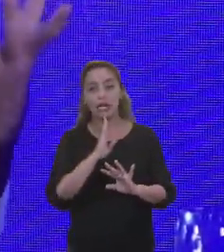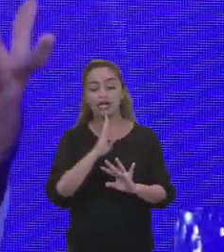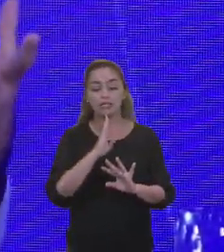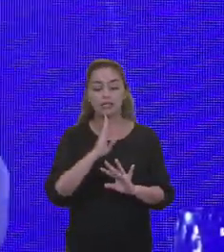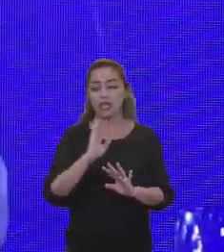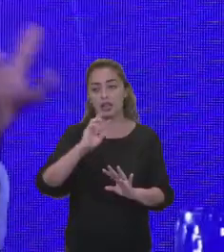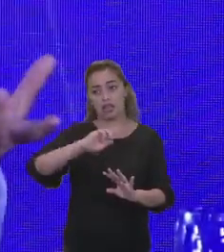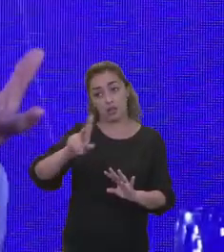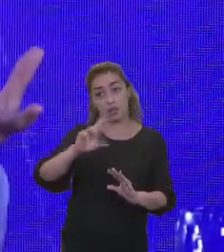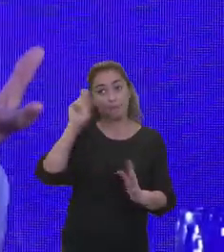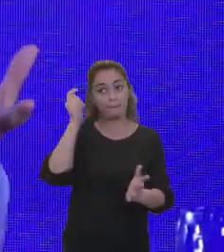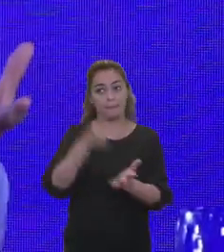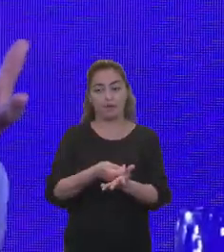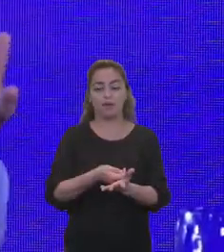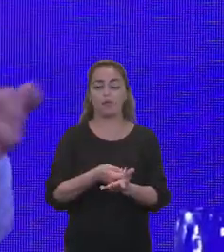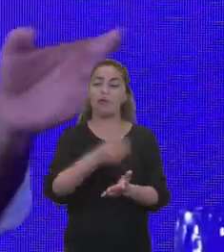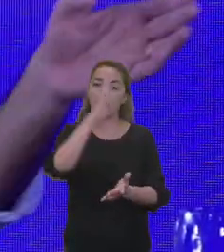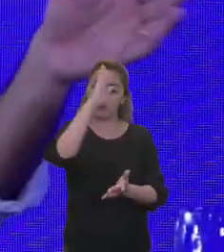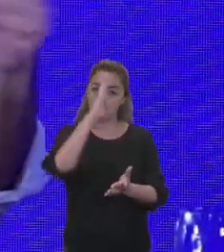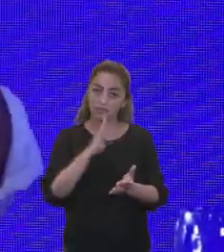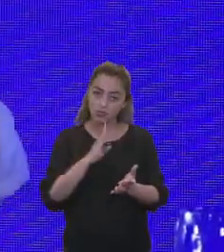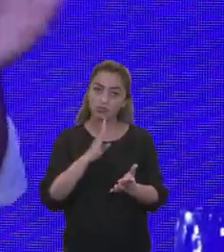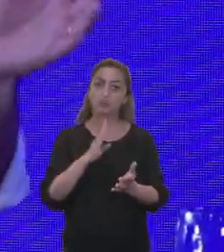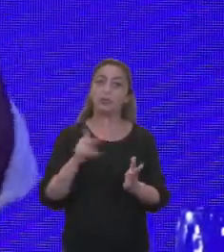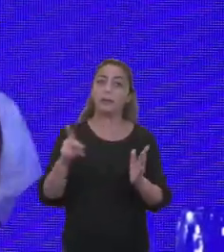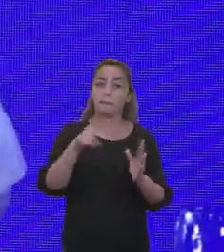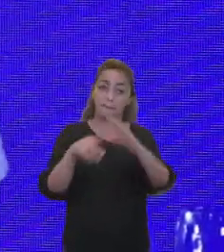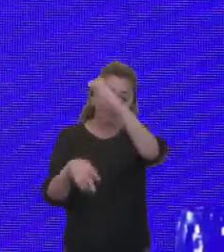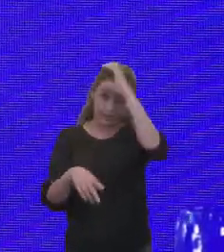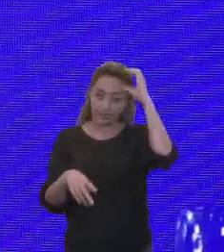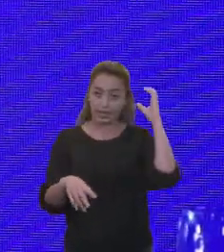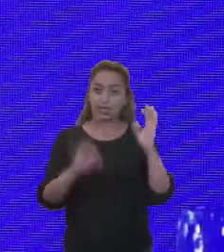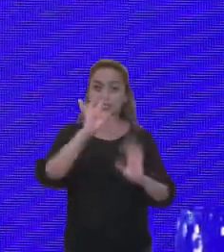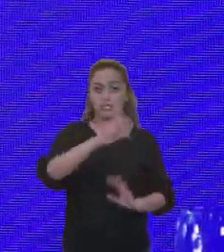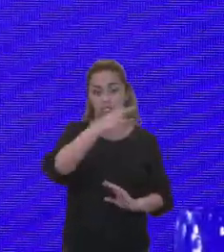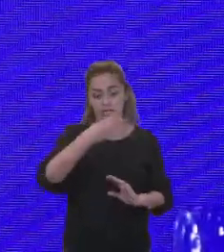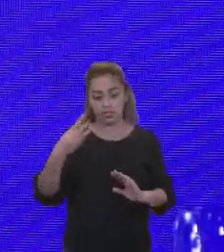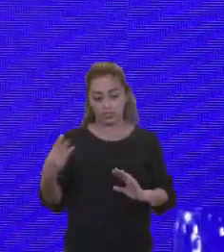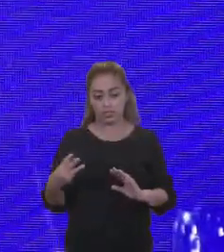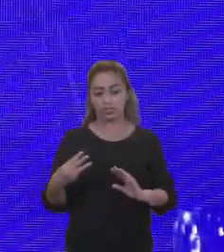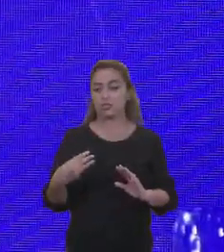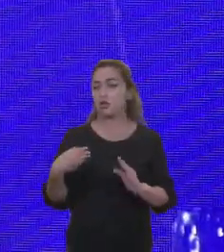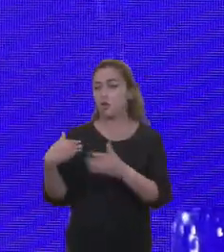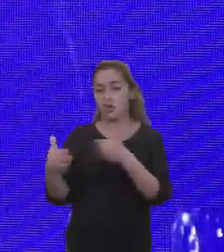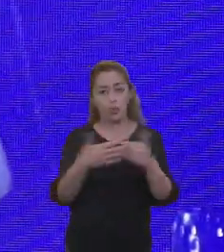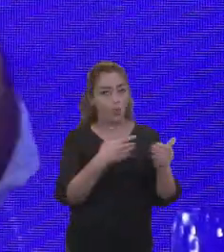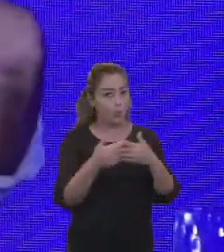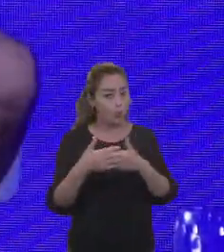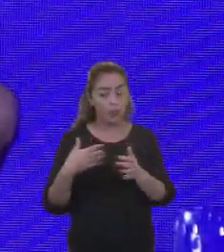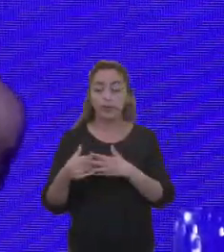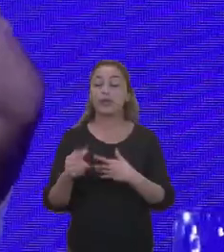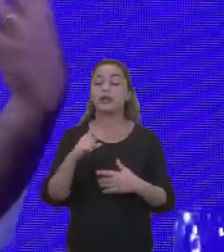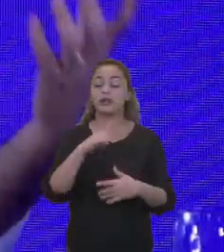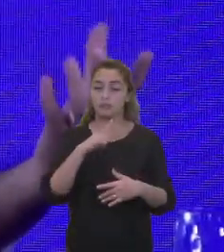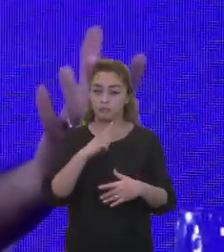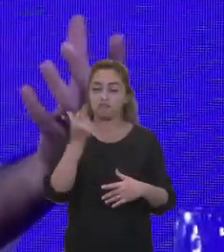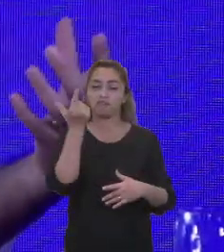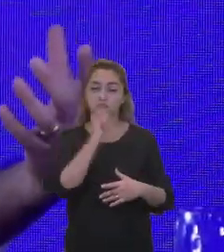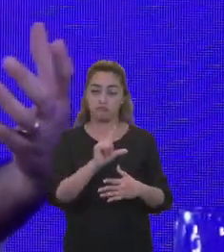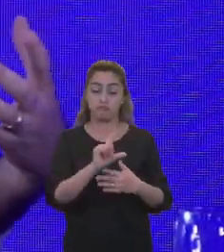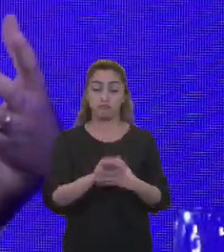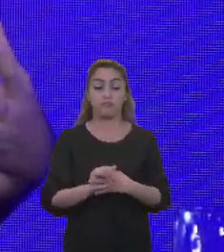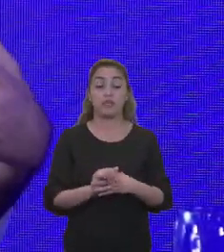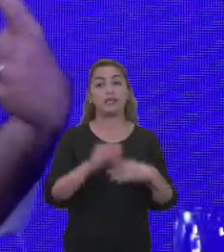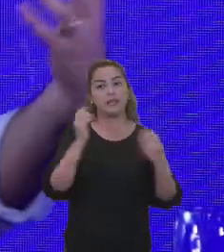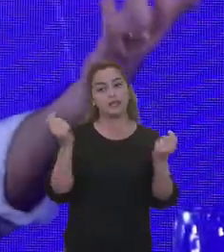free, okay? Free of charge. It's free to the clients. Any rage, anything that you do and play. And